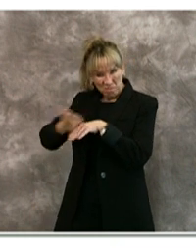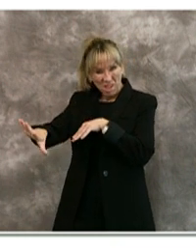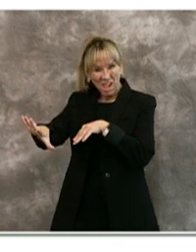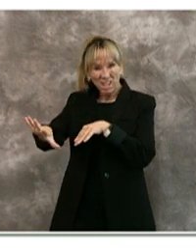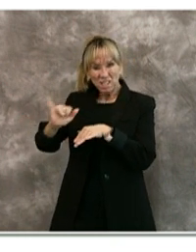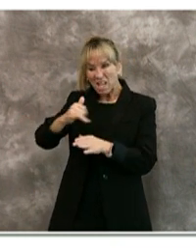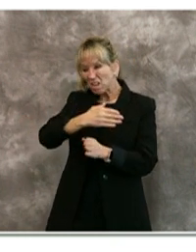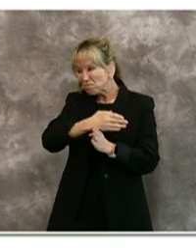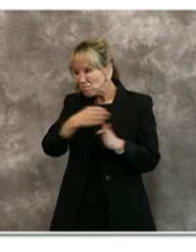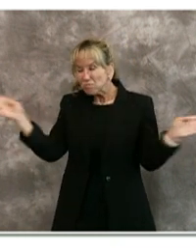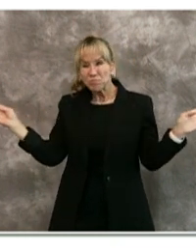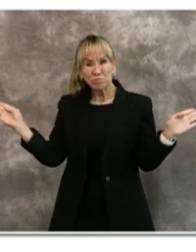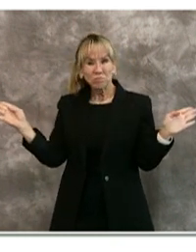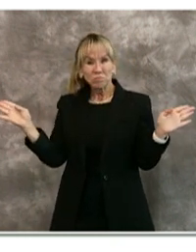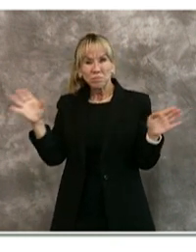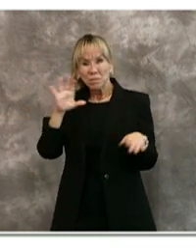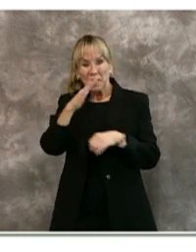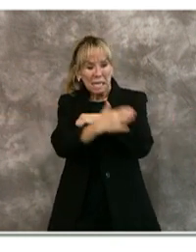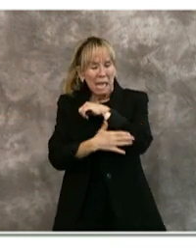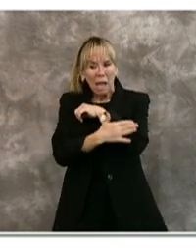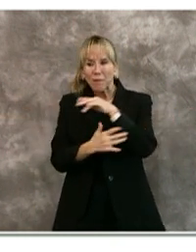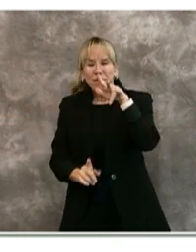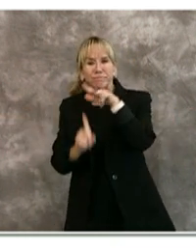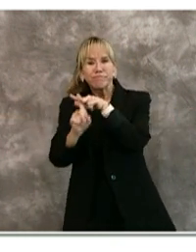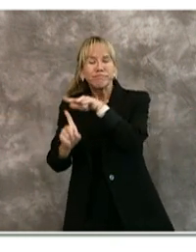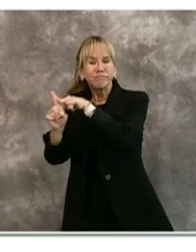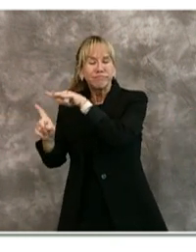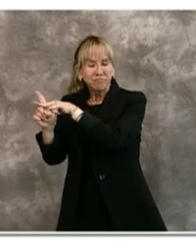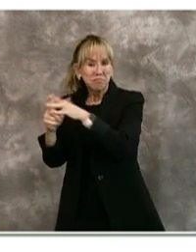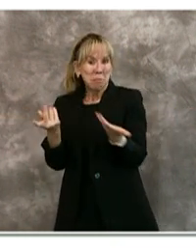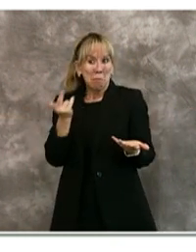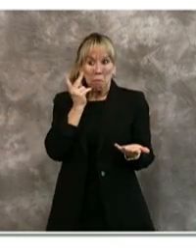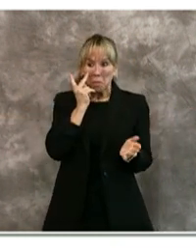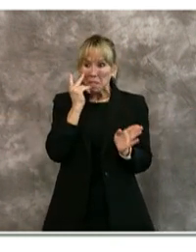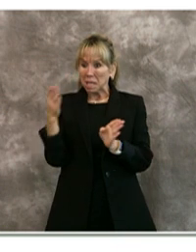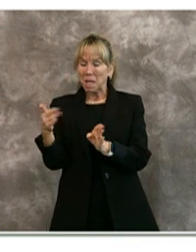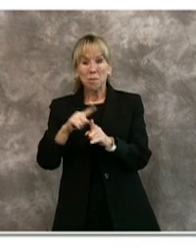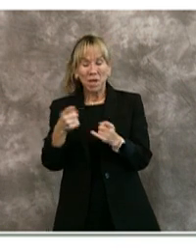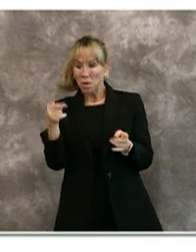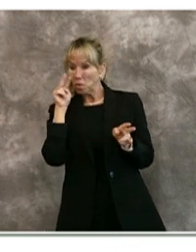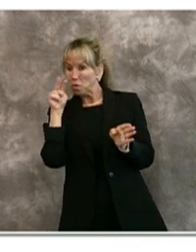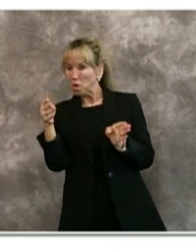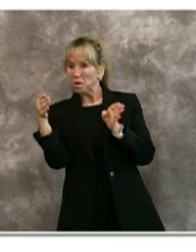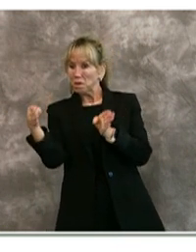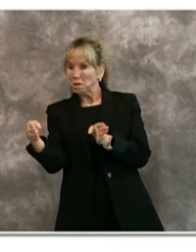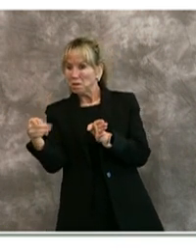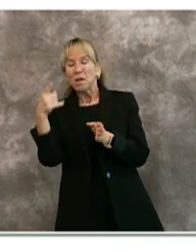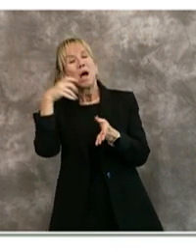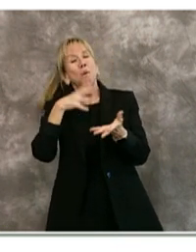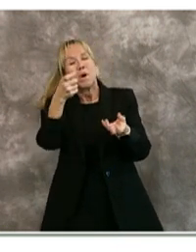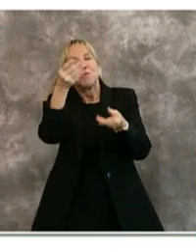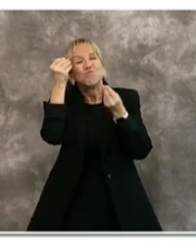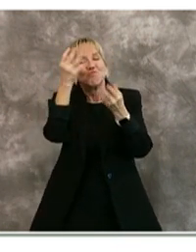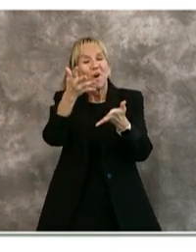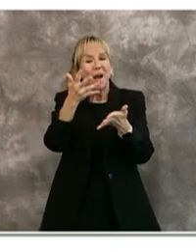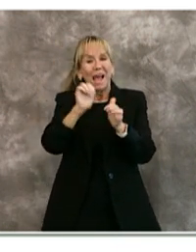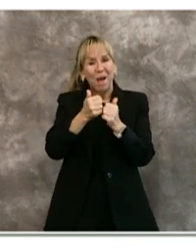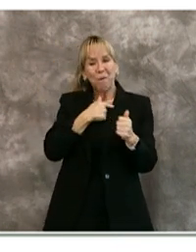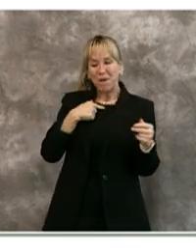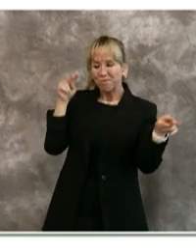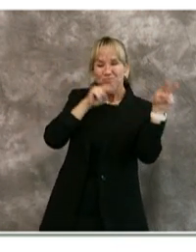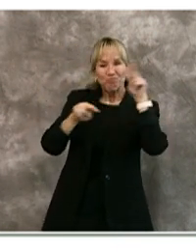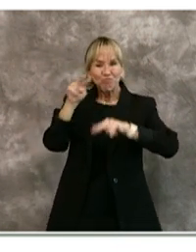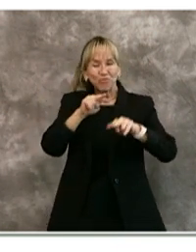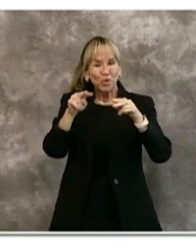the entire following days and weeks. But again, this is just to provide some overall